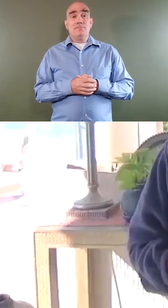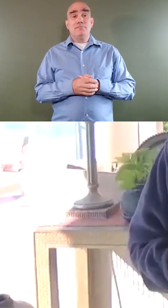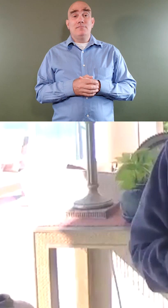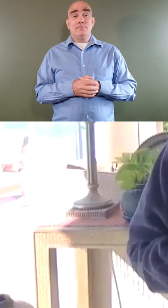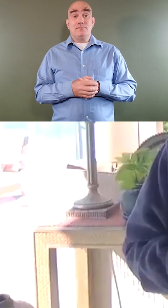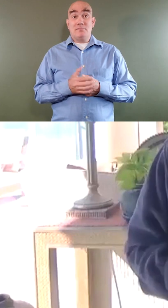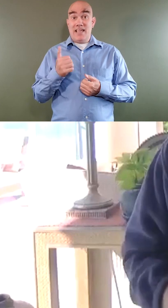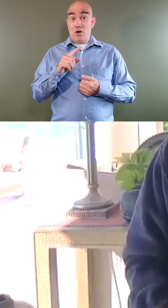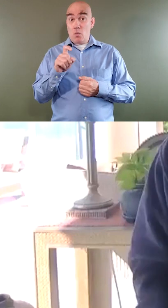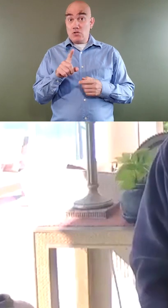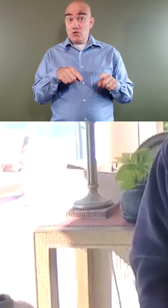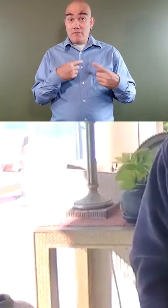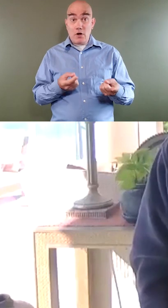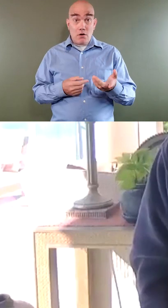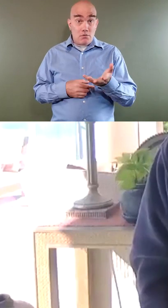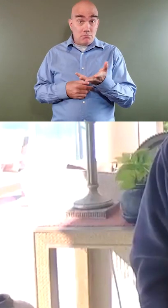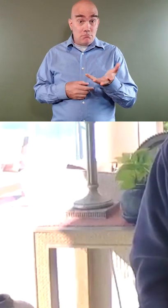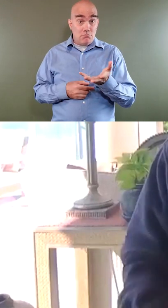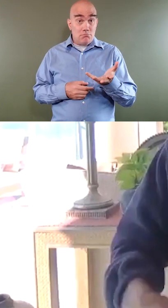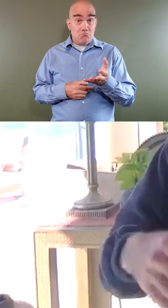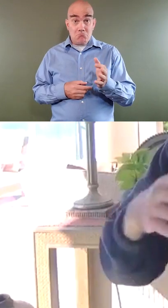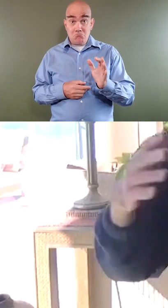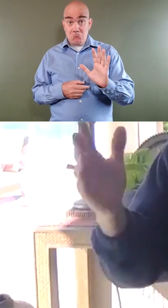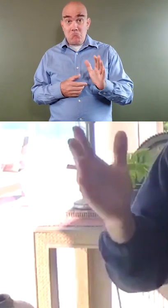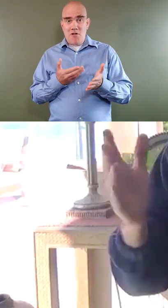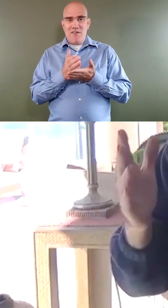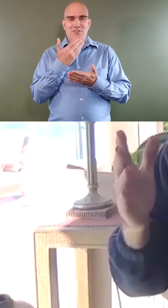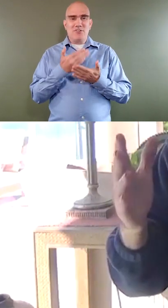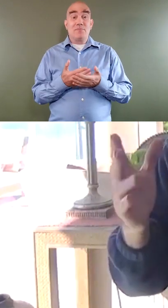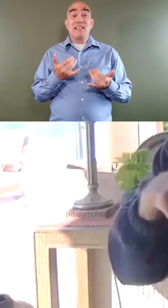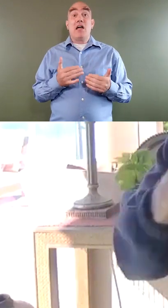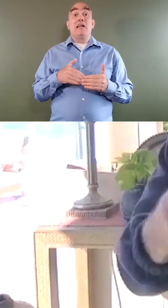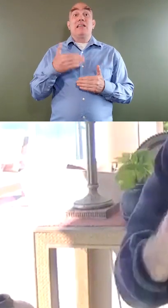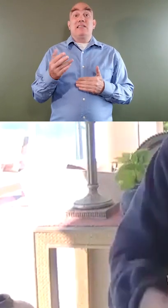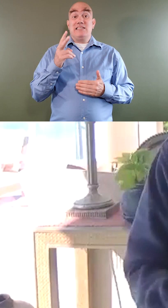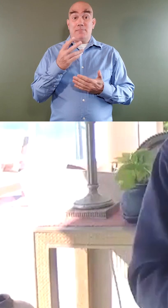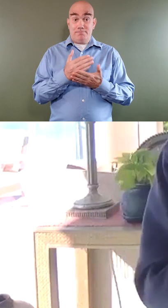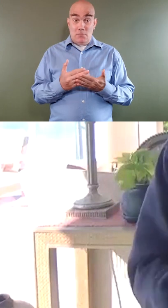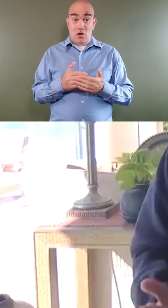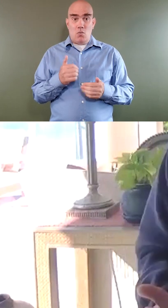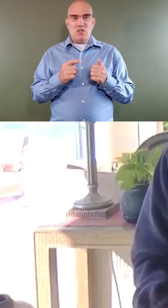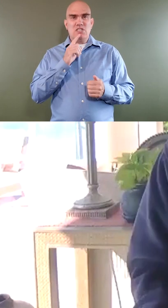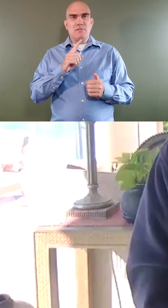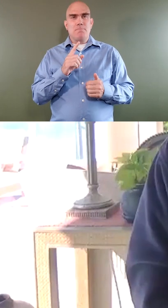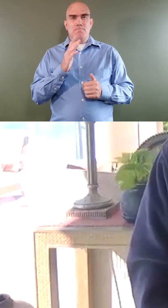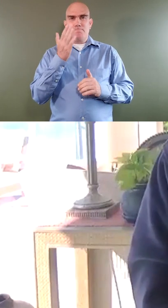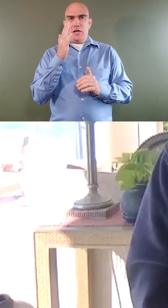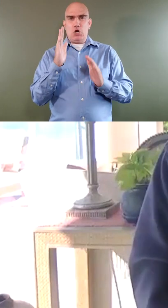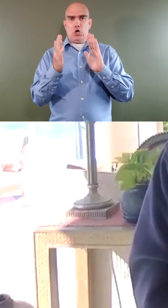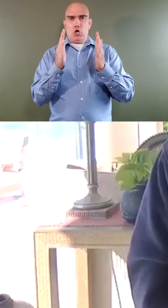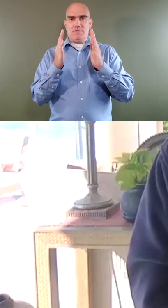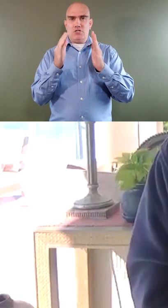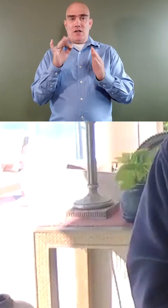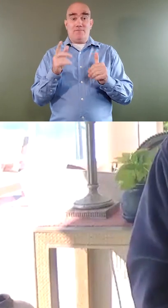So any questions so far? All right, good. So now let's go through the second part of it, which is the mirror image of the first